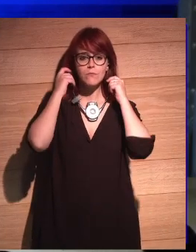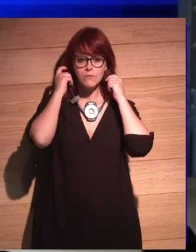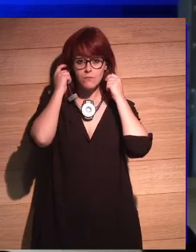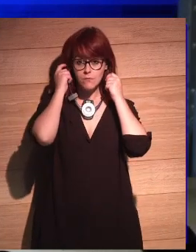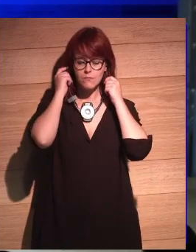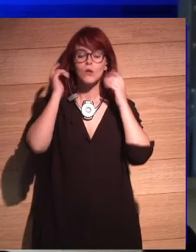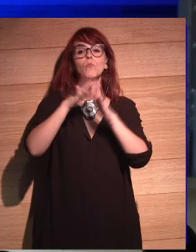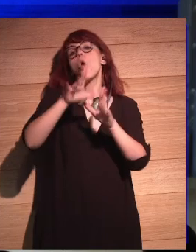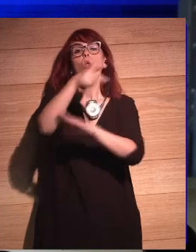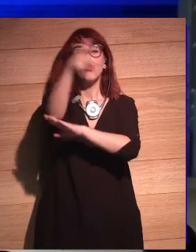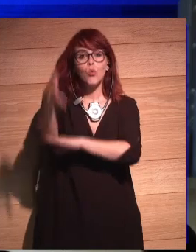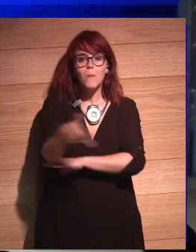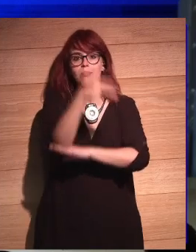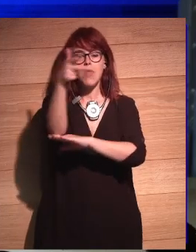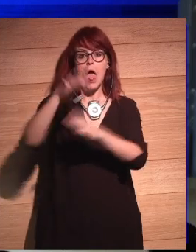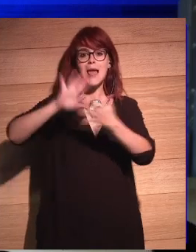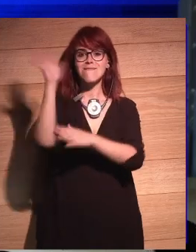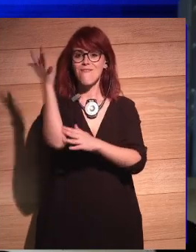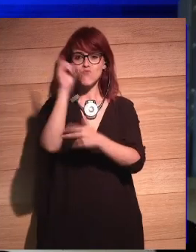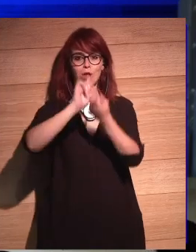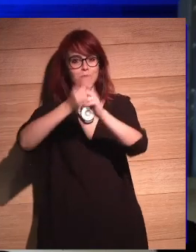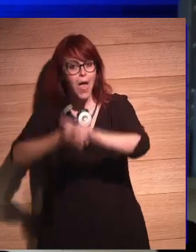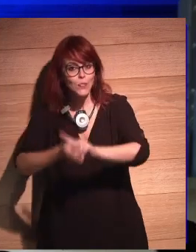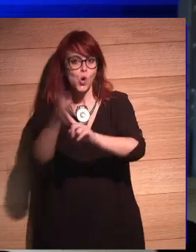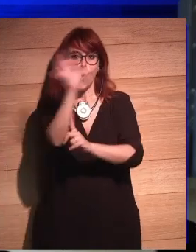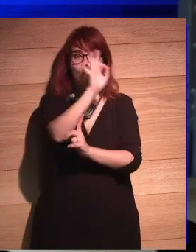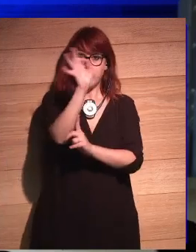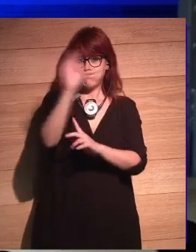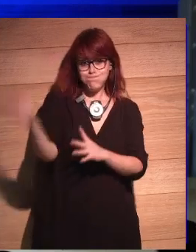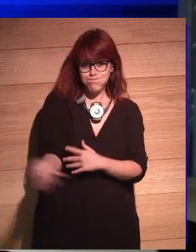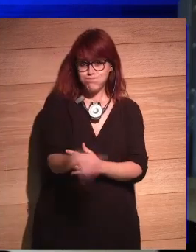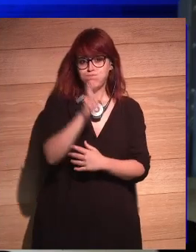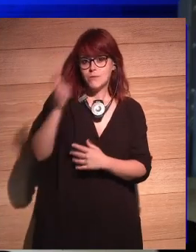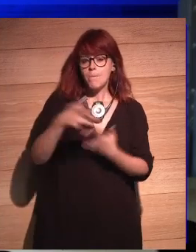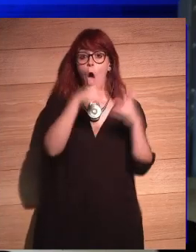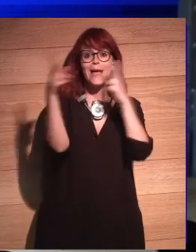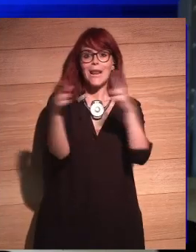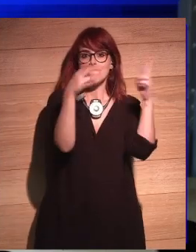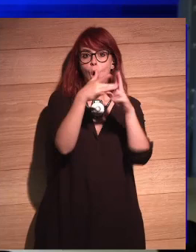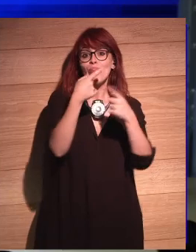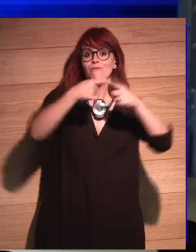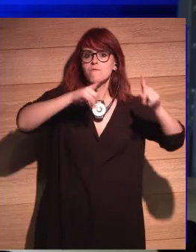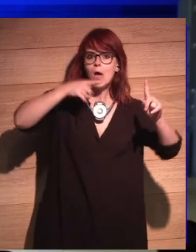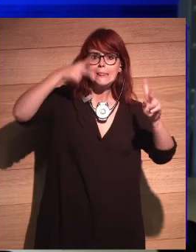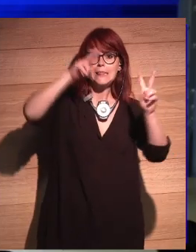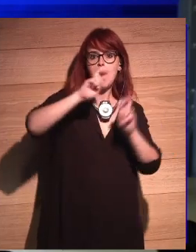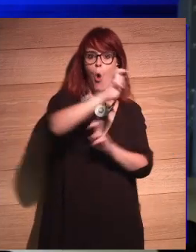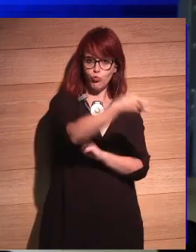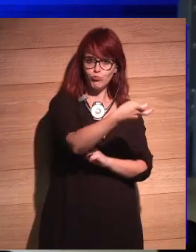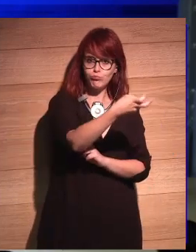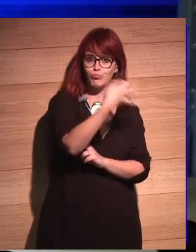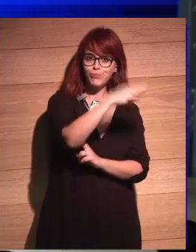documentary about climate change, but you can also take that same clip and use it for something else. And it's using that kind of